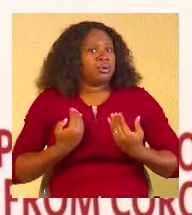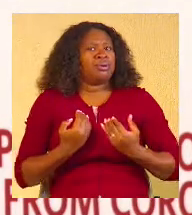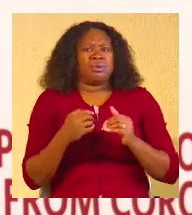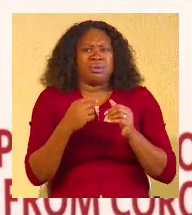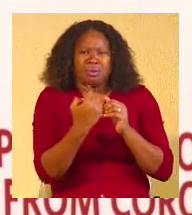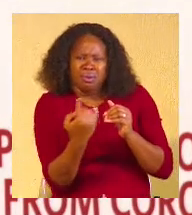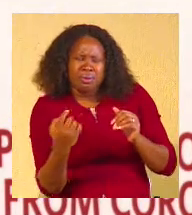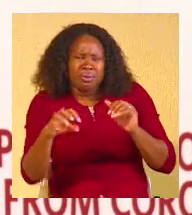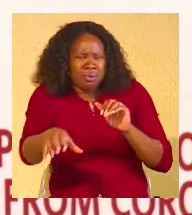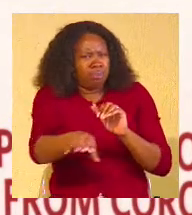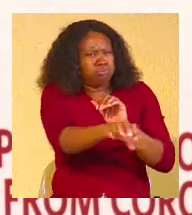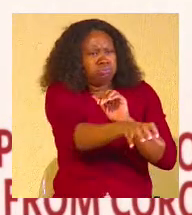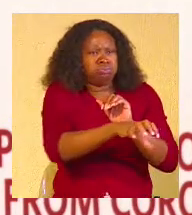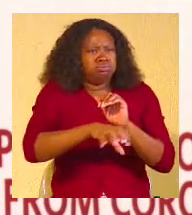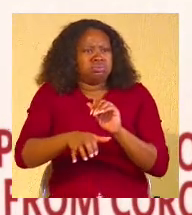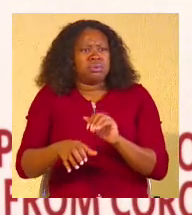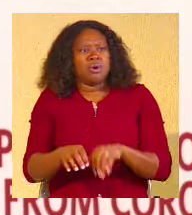constituency, that is